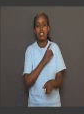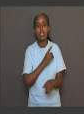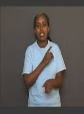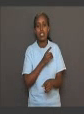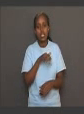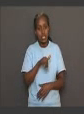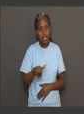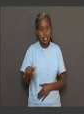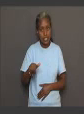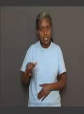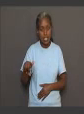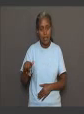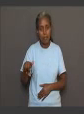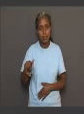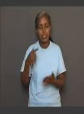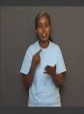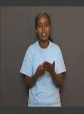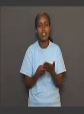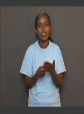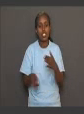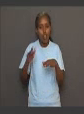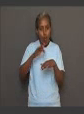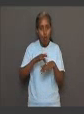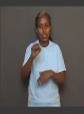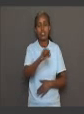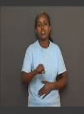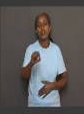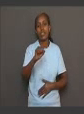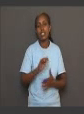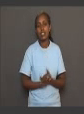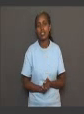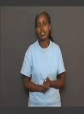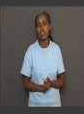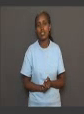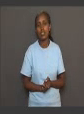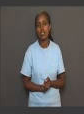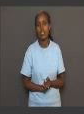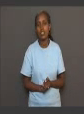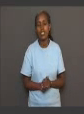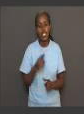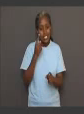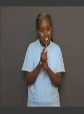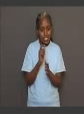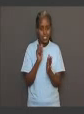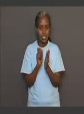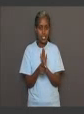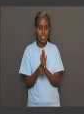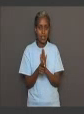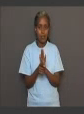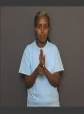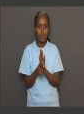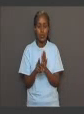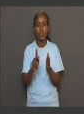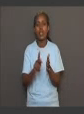distance is the same, it is on the surface. Check the examples